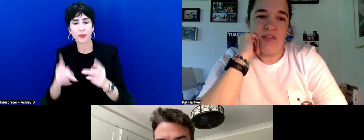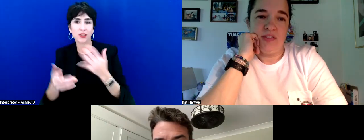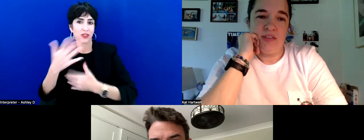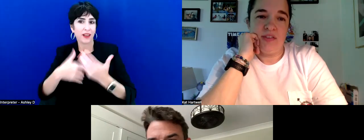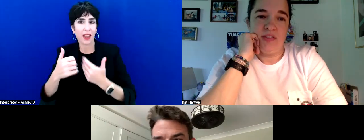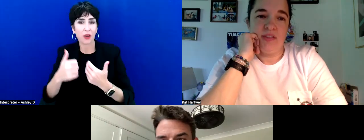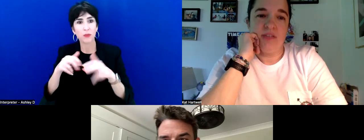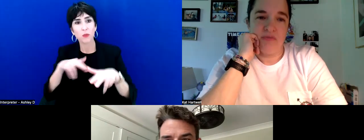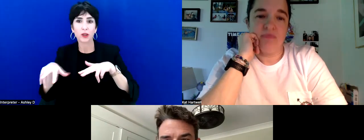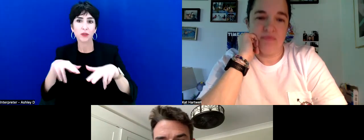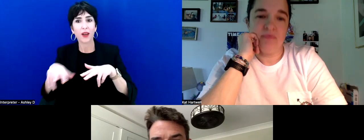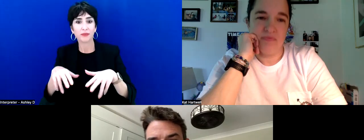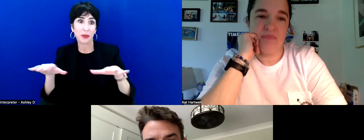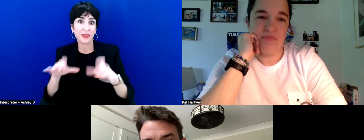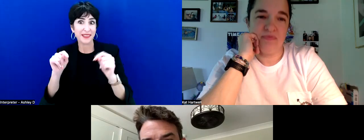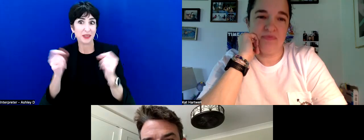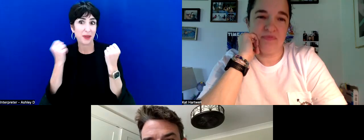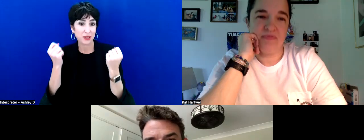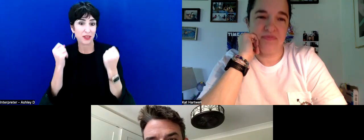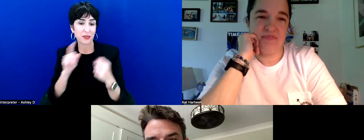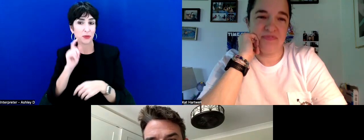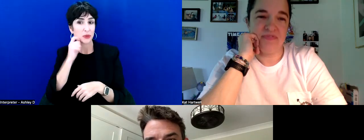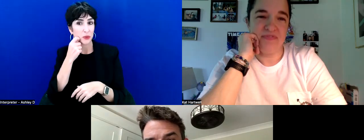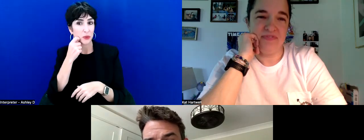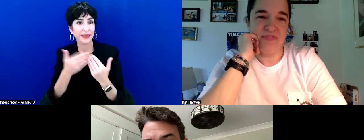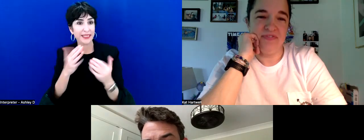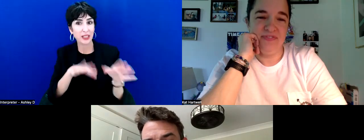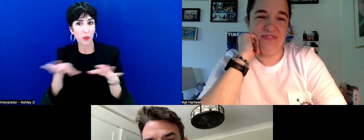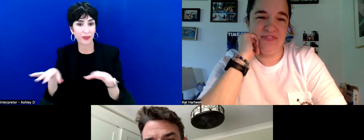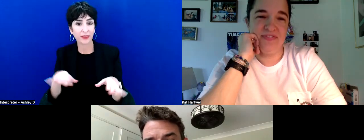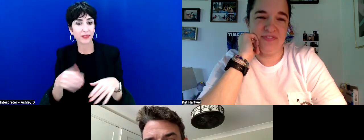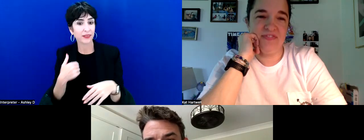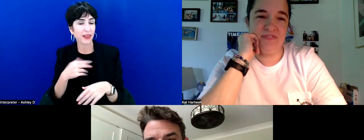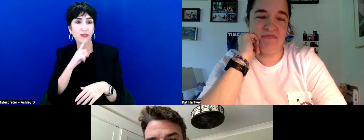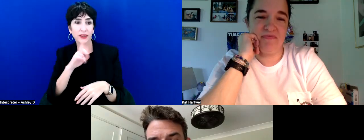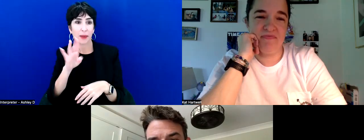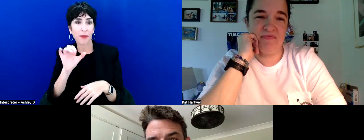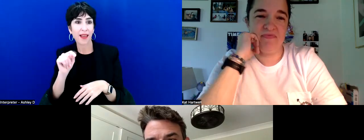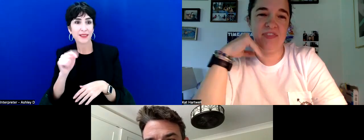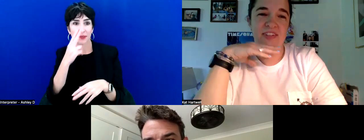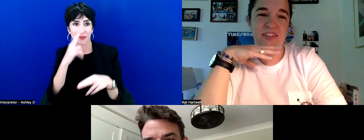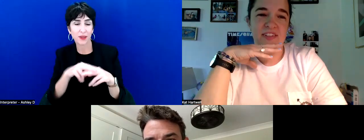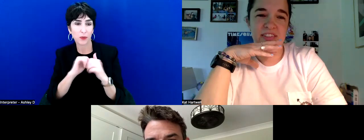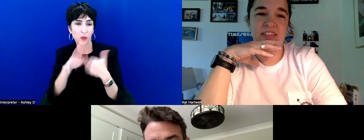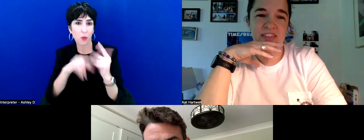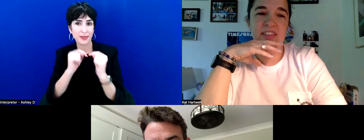and we walked around and did it. They were super cool and easygoing, and I had an absolute blast with the whole team.